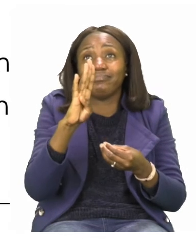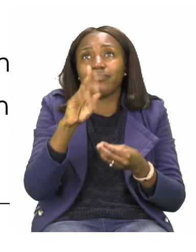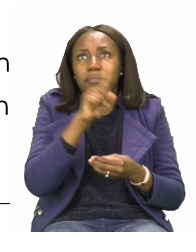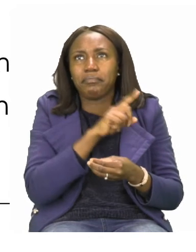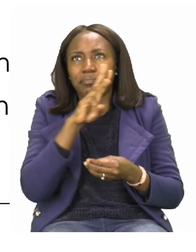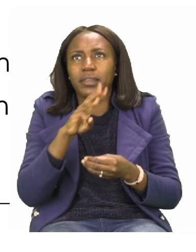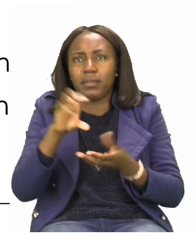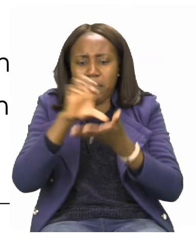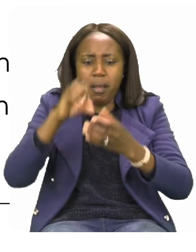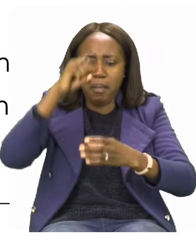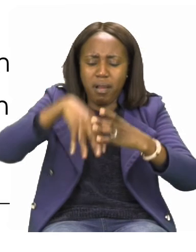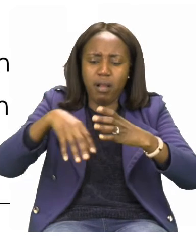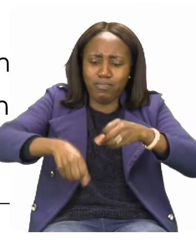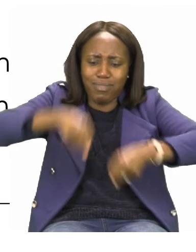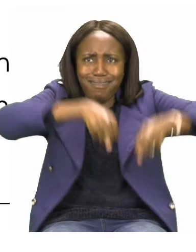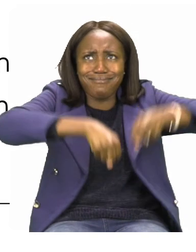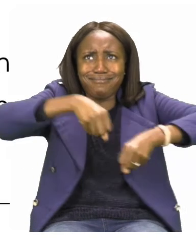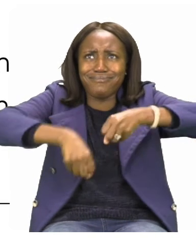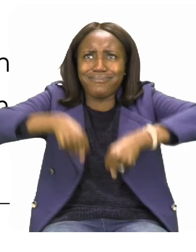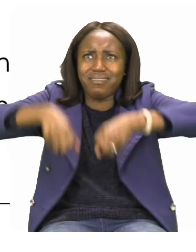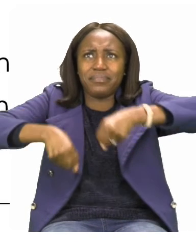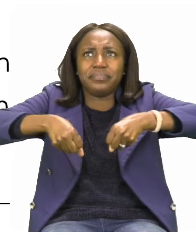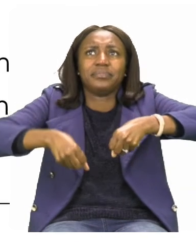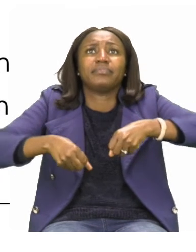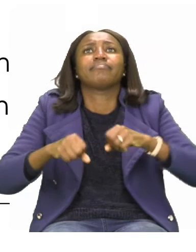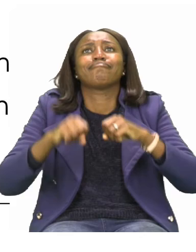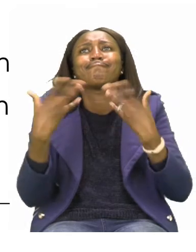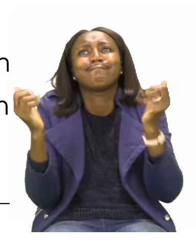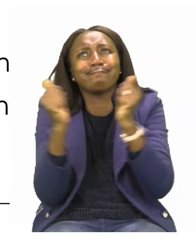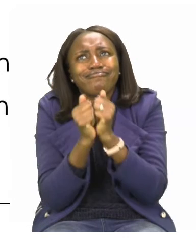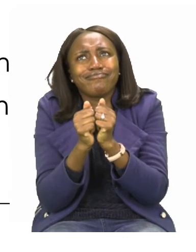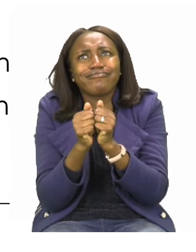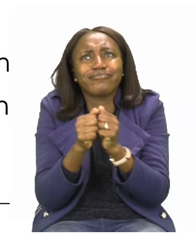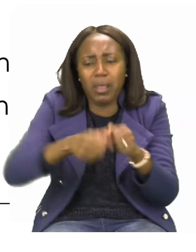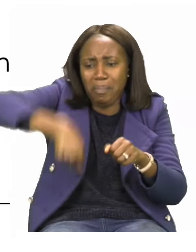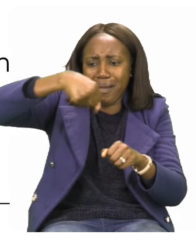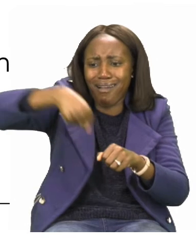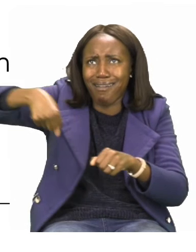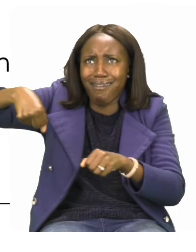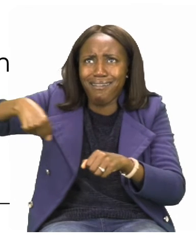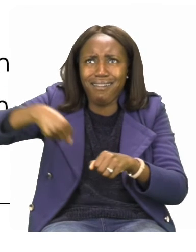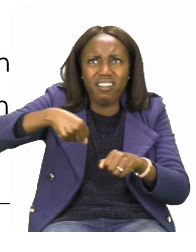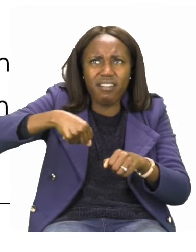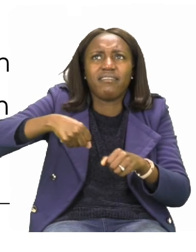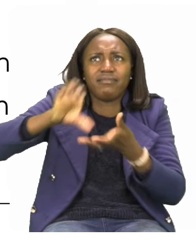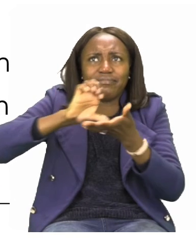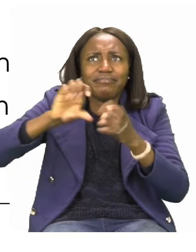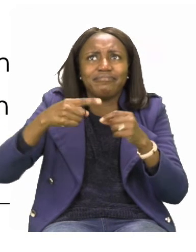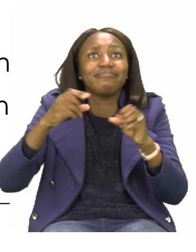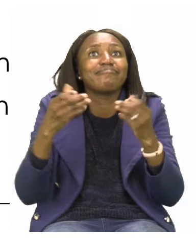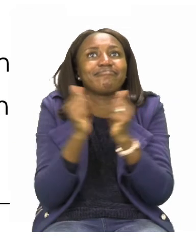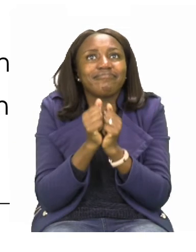13. How many bins of rubbish do they collect all together?